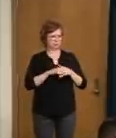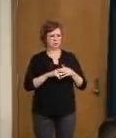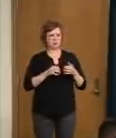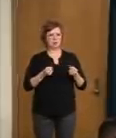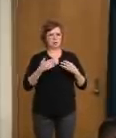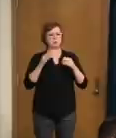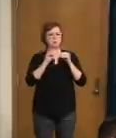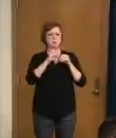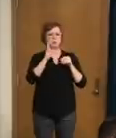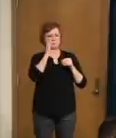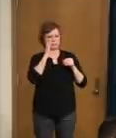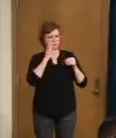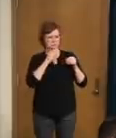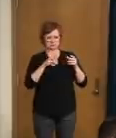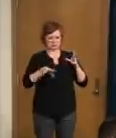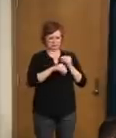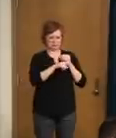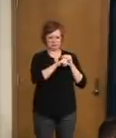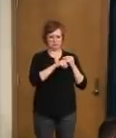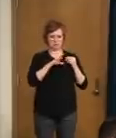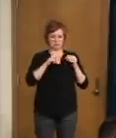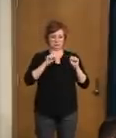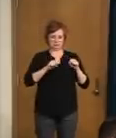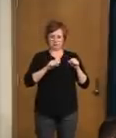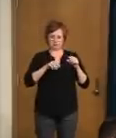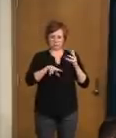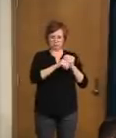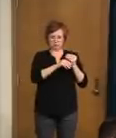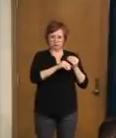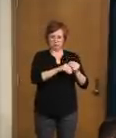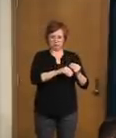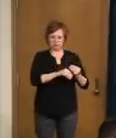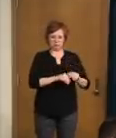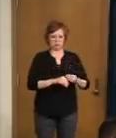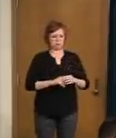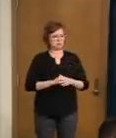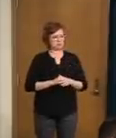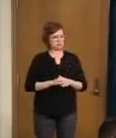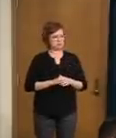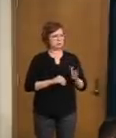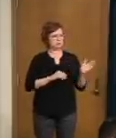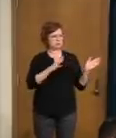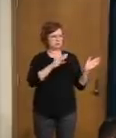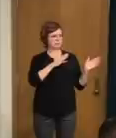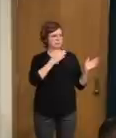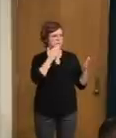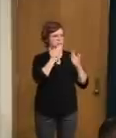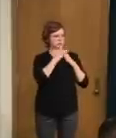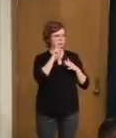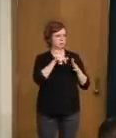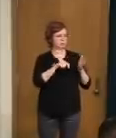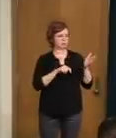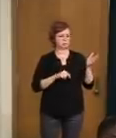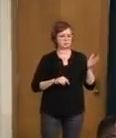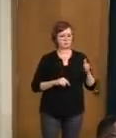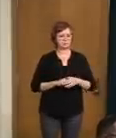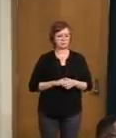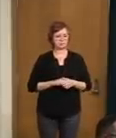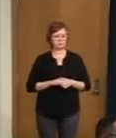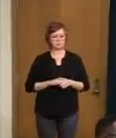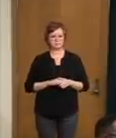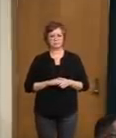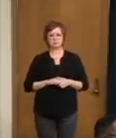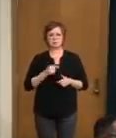beds, and how much further that can go if you continue to see growing hospitalization? Sure. Good question, Arthur, and I'll